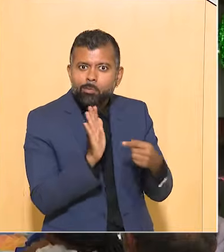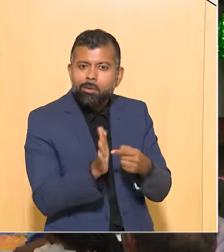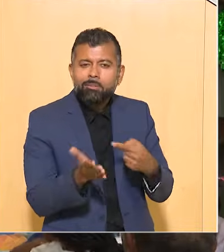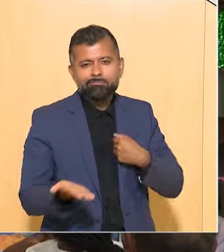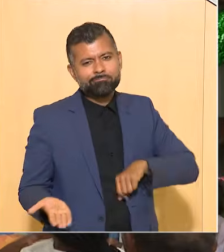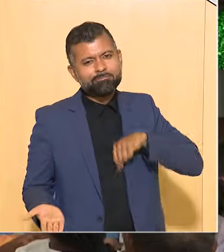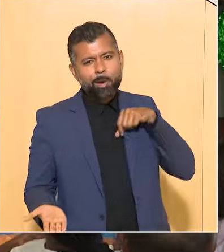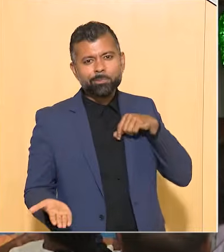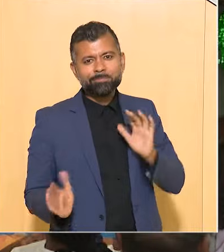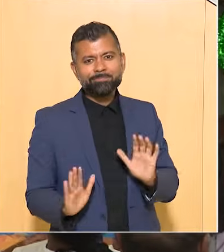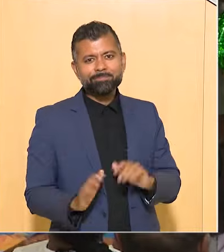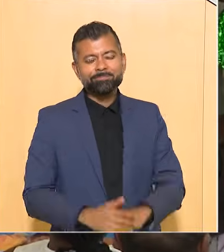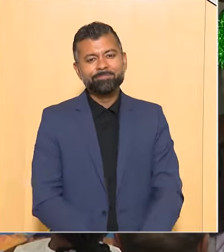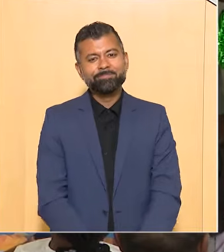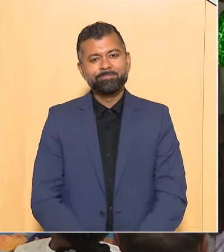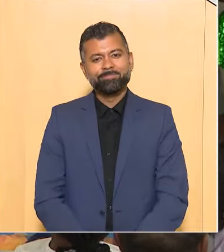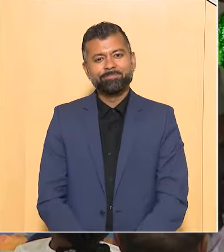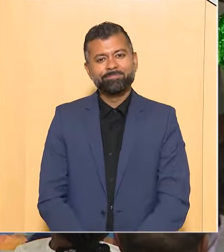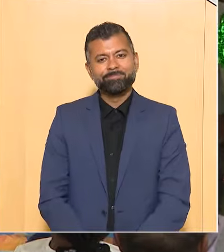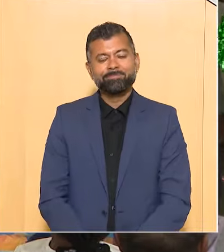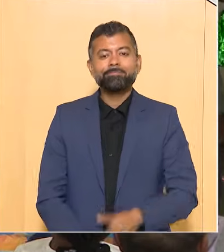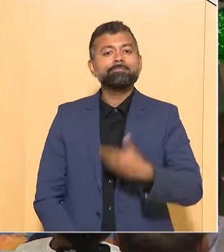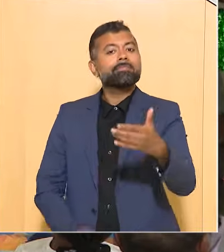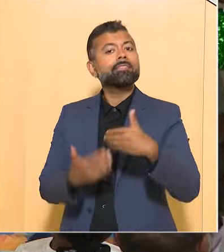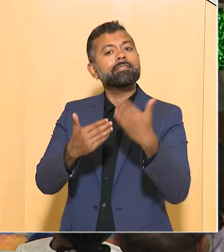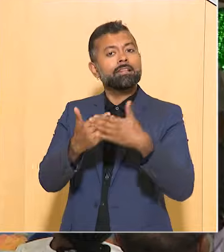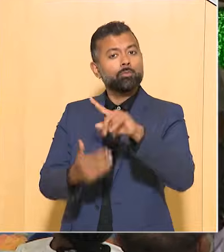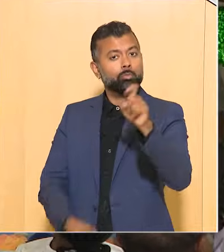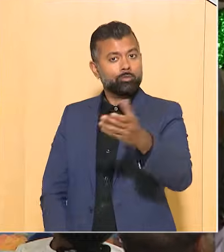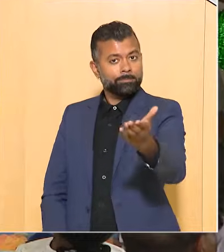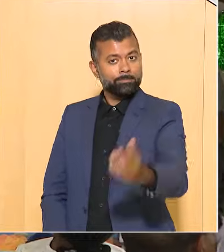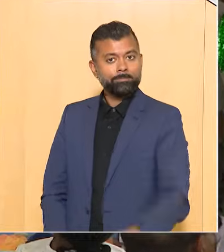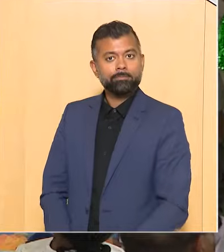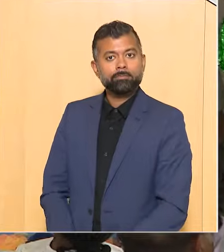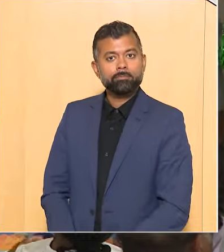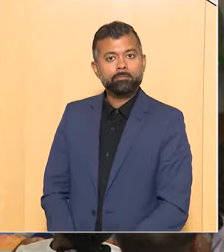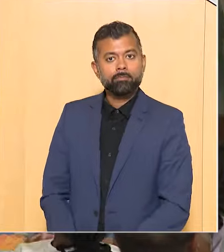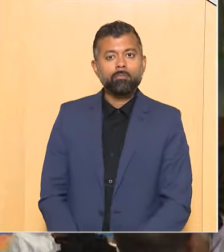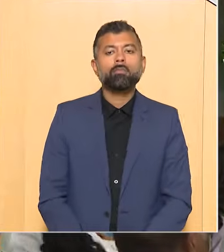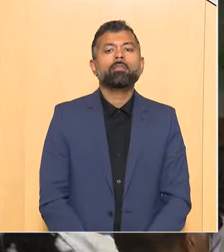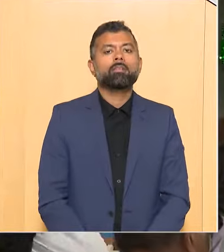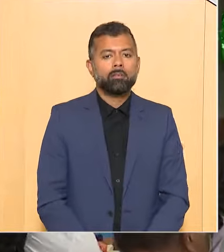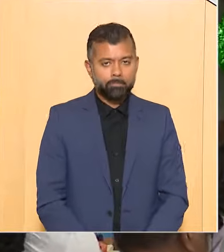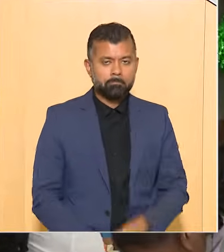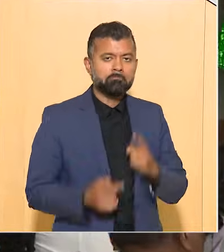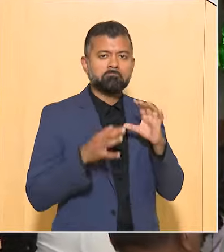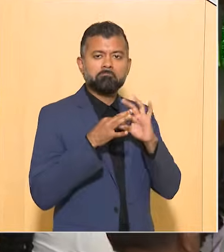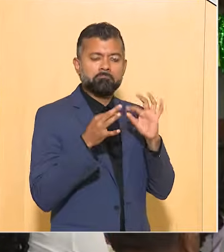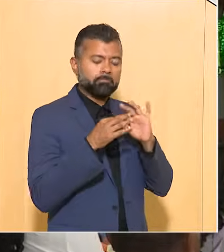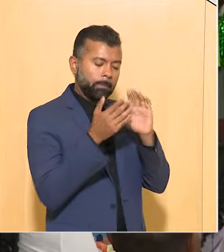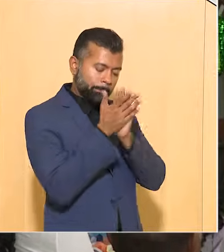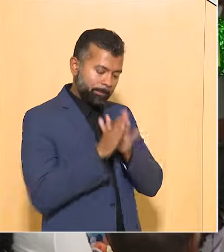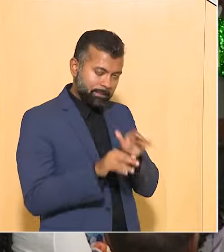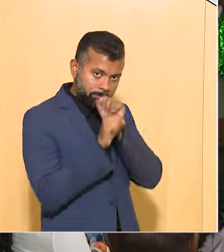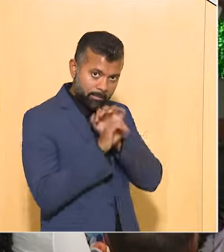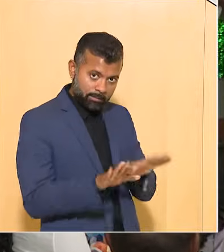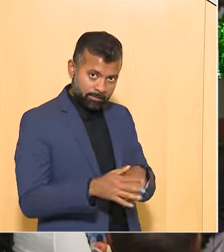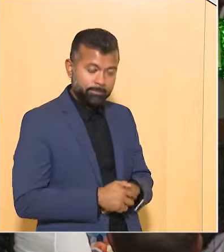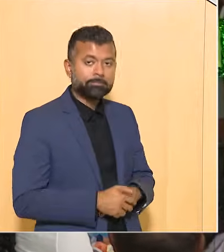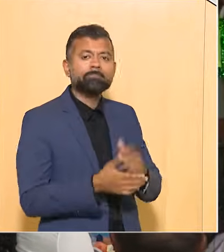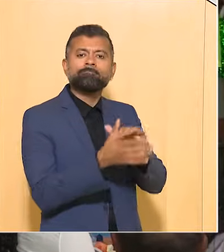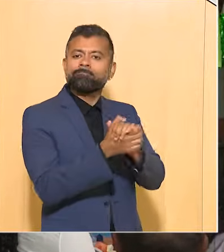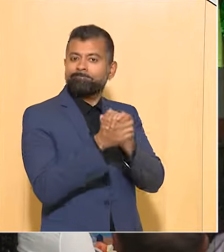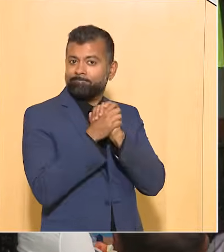and blessings, Mayor Bowser. Thank you. So in regards to, well, first, congratulations on 46 years of